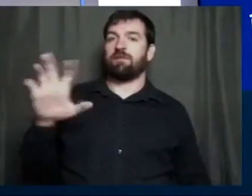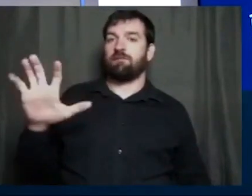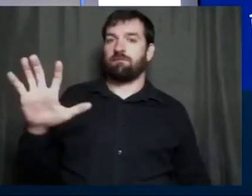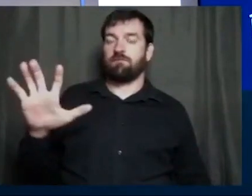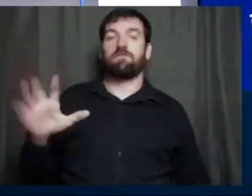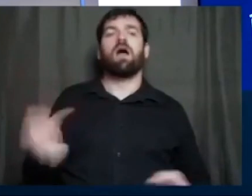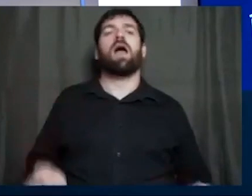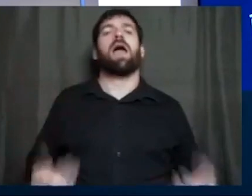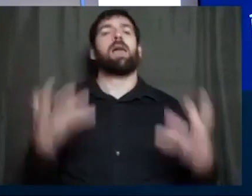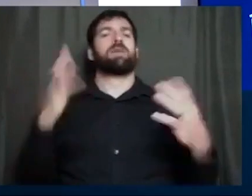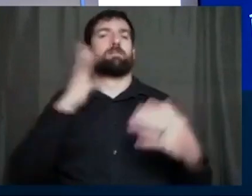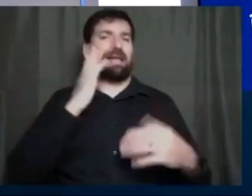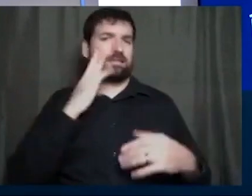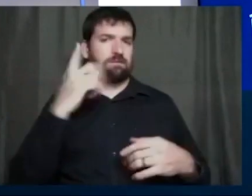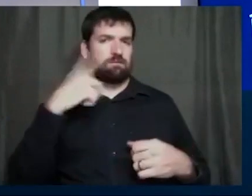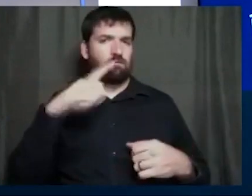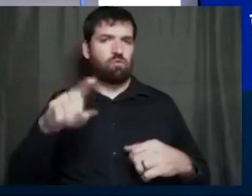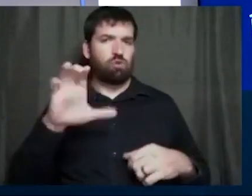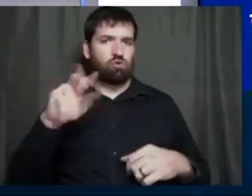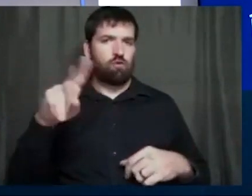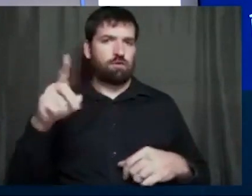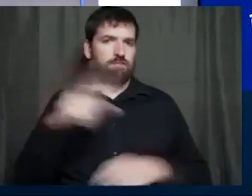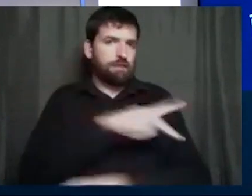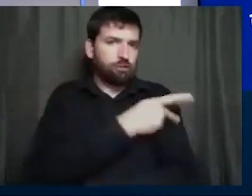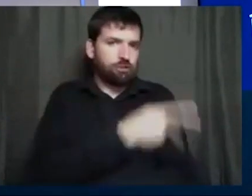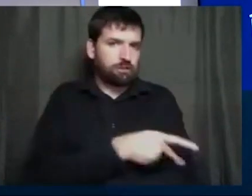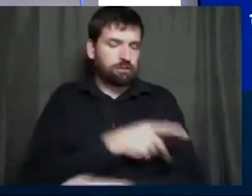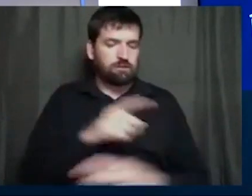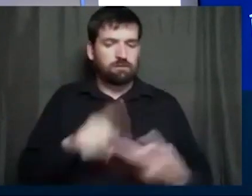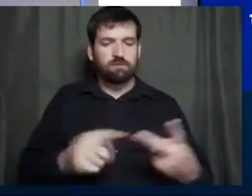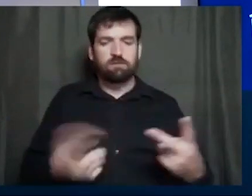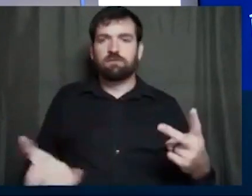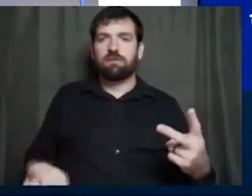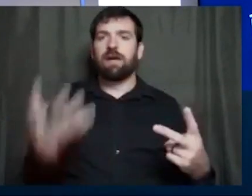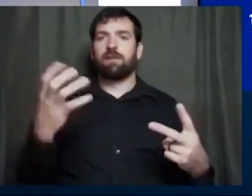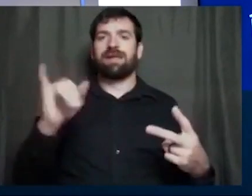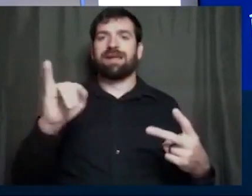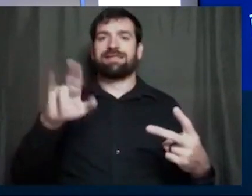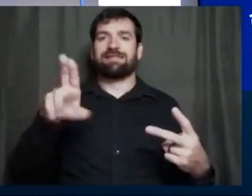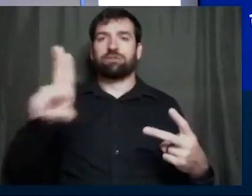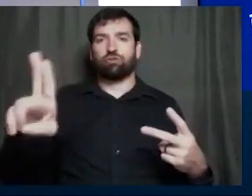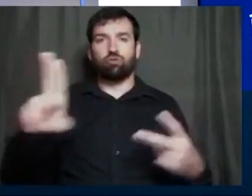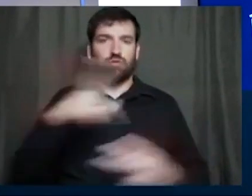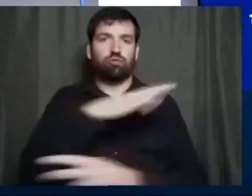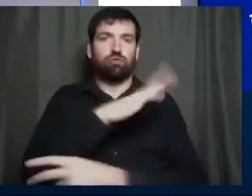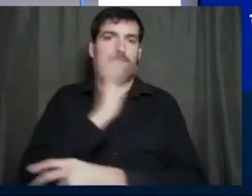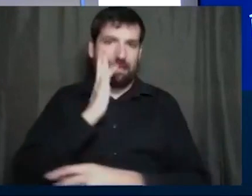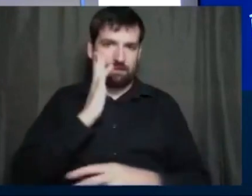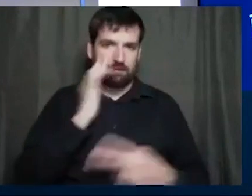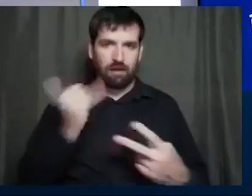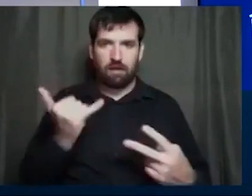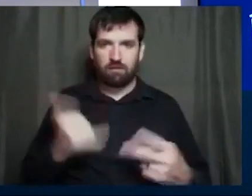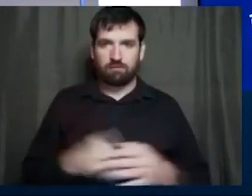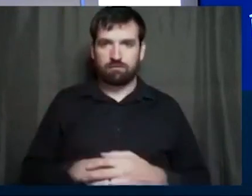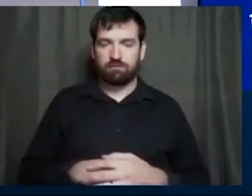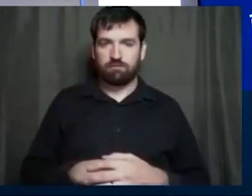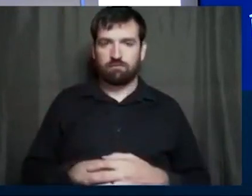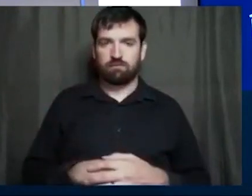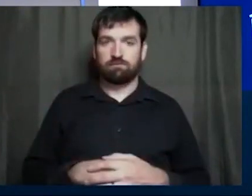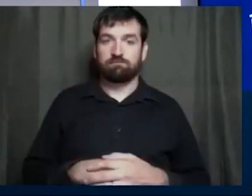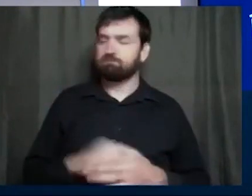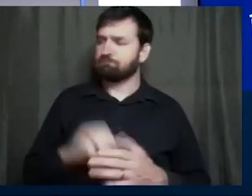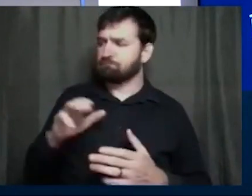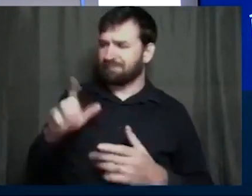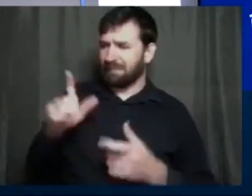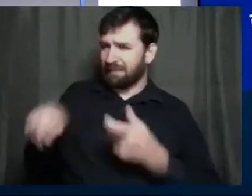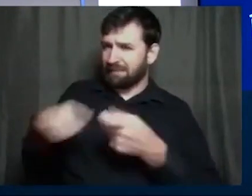patients do we have? How many ICU beds available and open for COVID patients right now? I don't have the exact